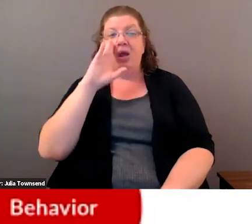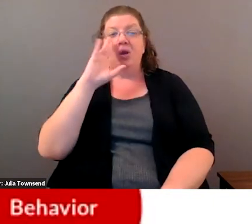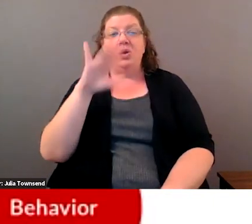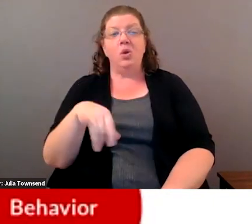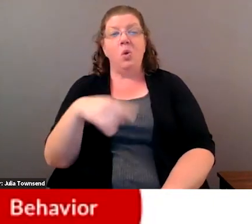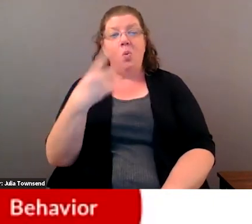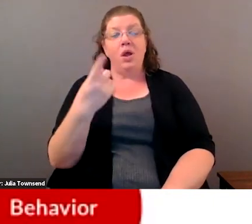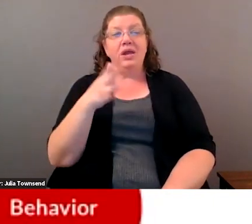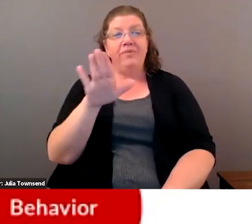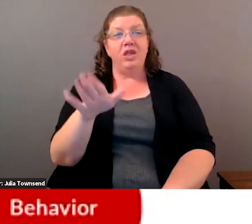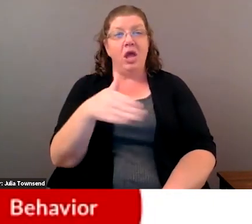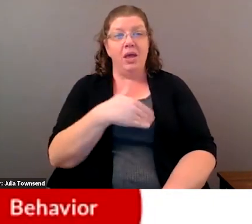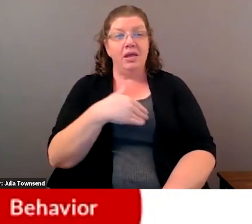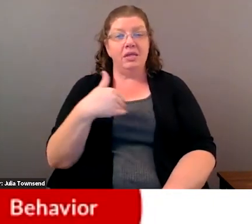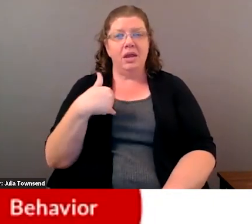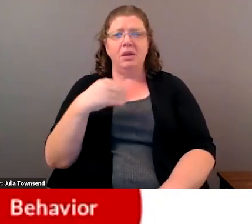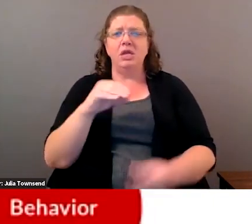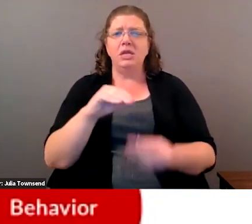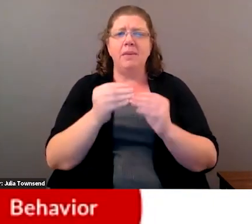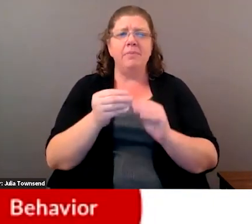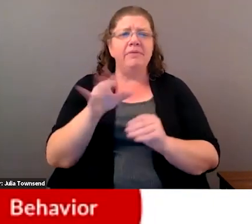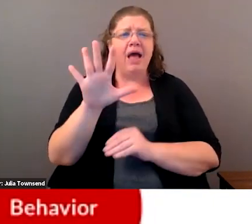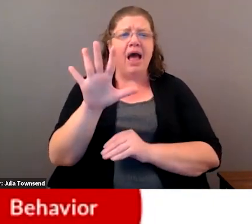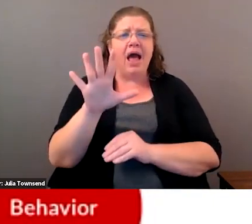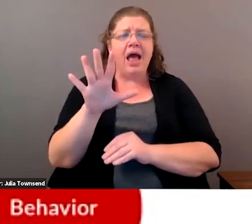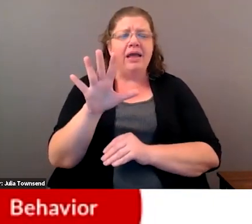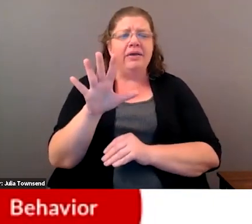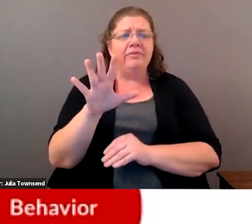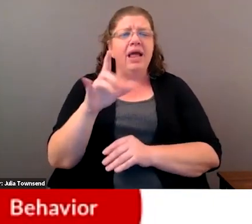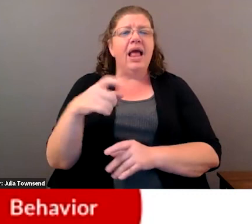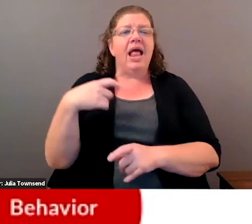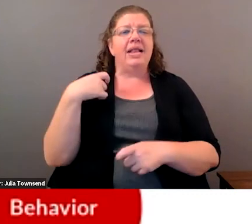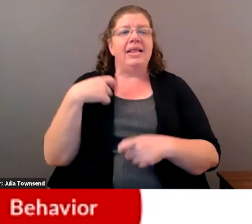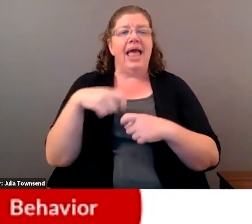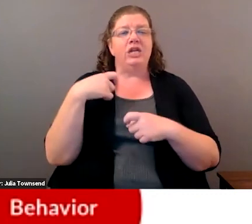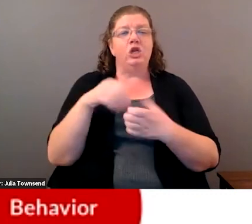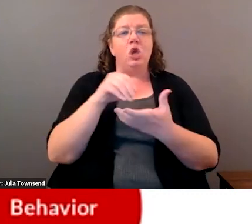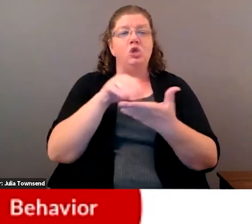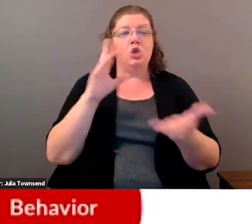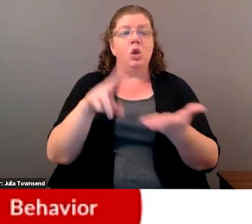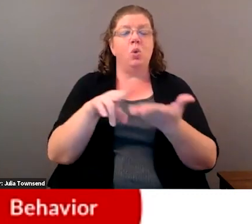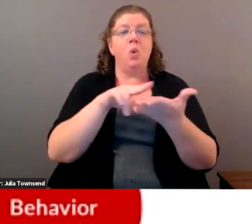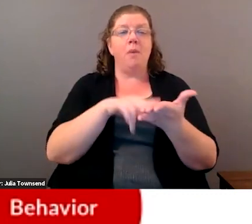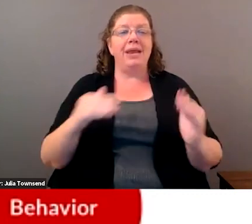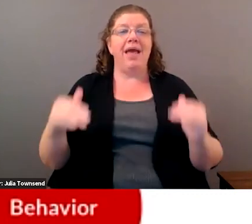the number 5 under academic Latino student enrollment in advanced courses is in response to